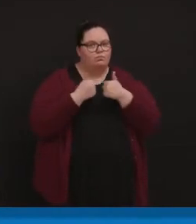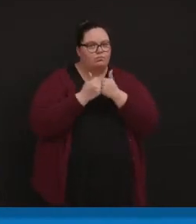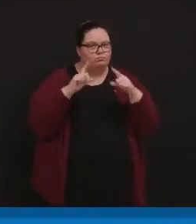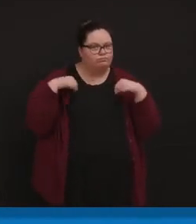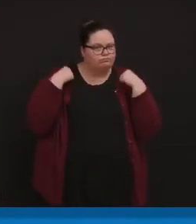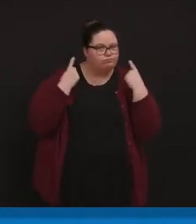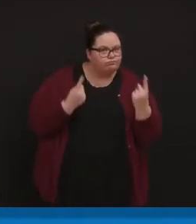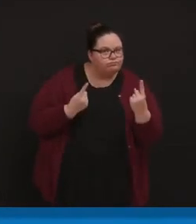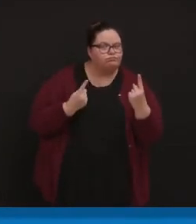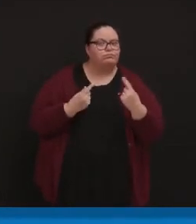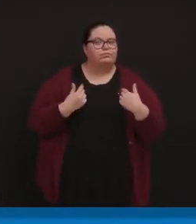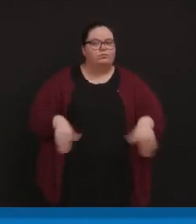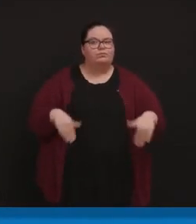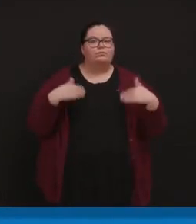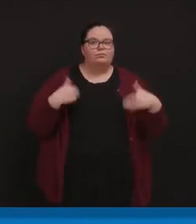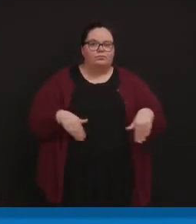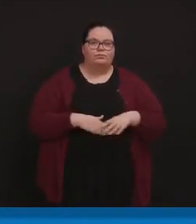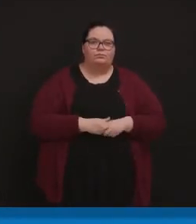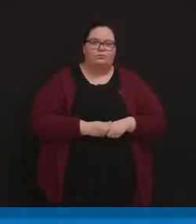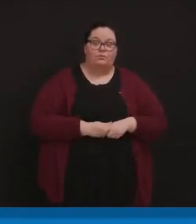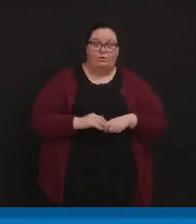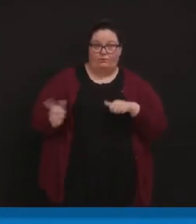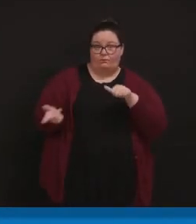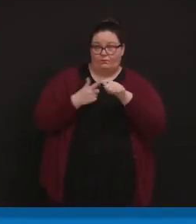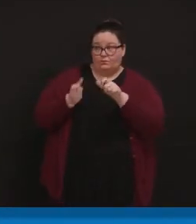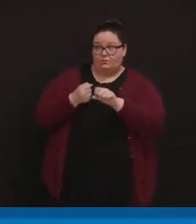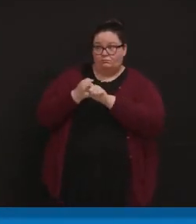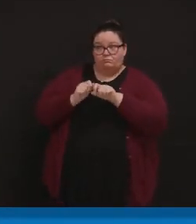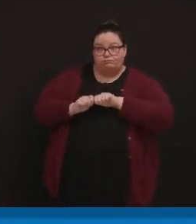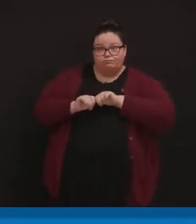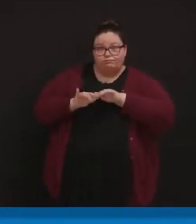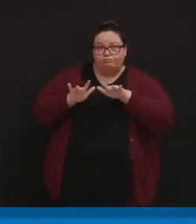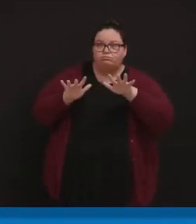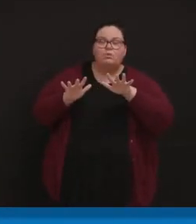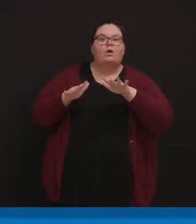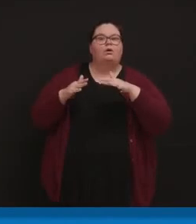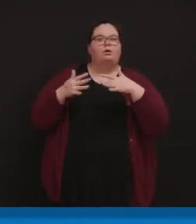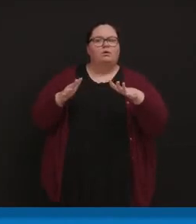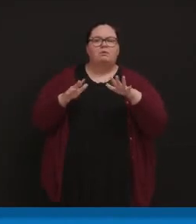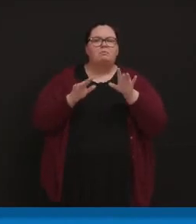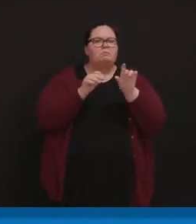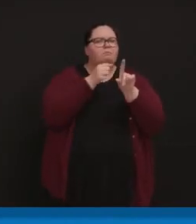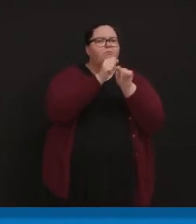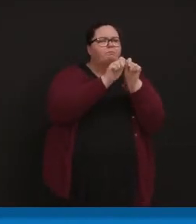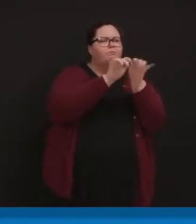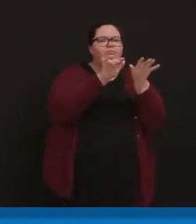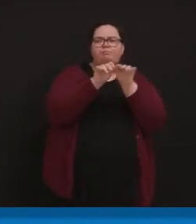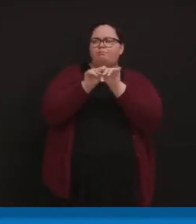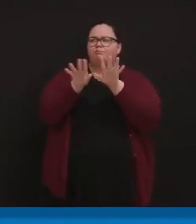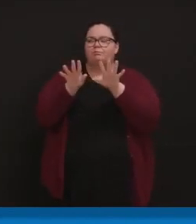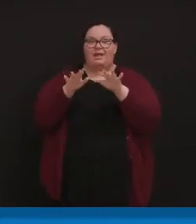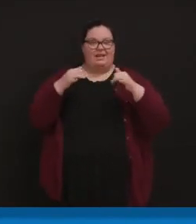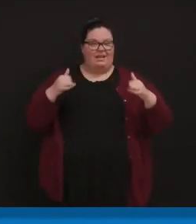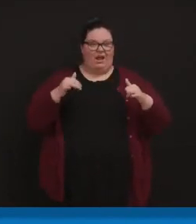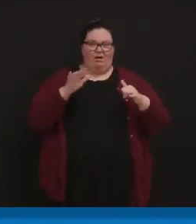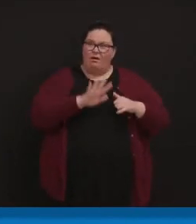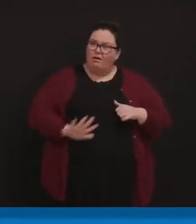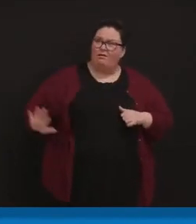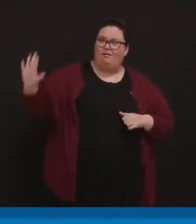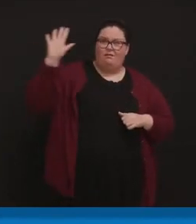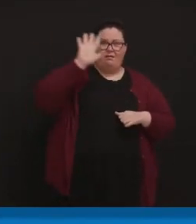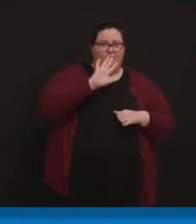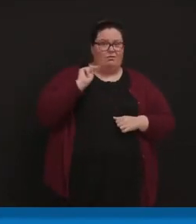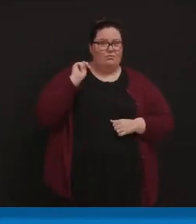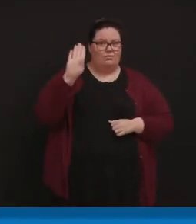any we have experienced to date. In the first wave, we saw limited outbreaks in 1 or 2 regions at a time. Now we have numerous